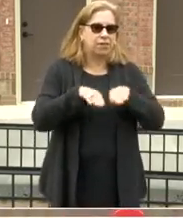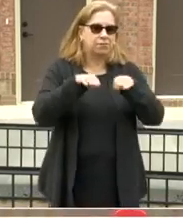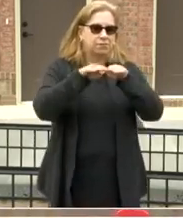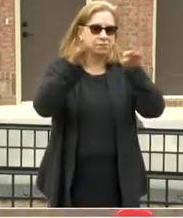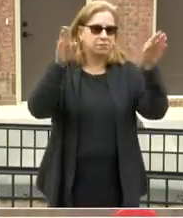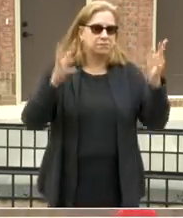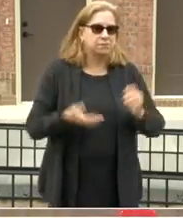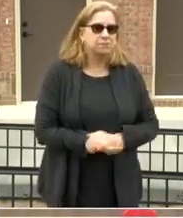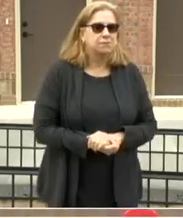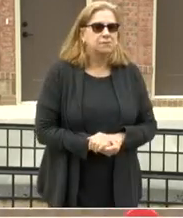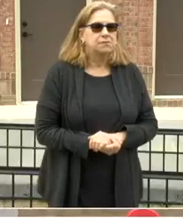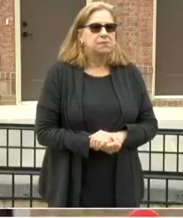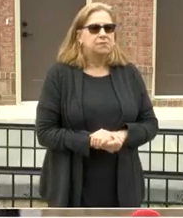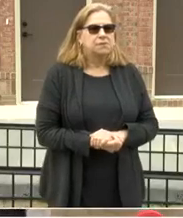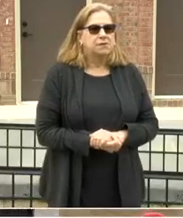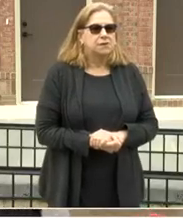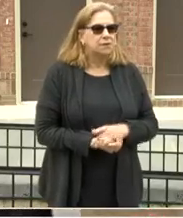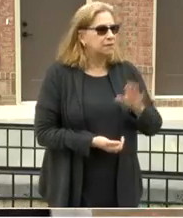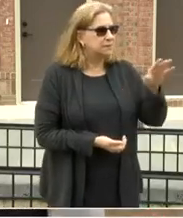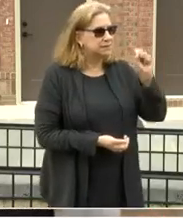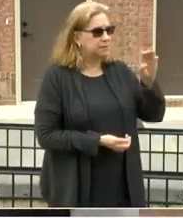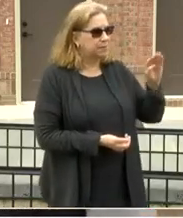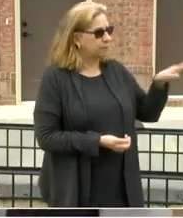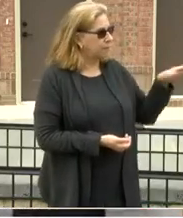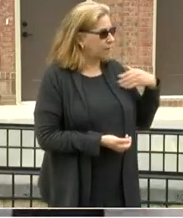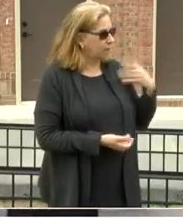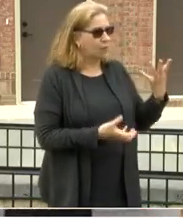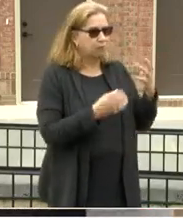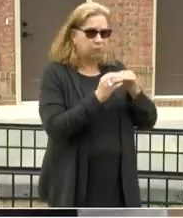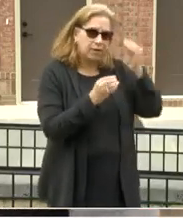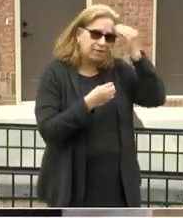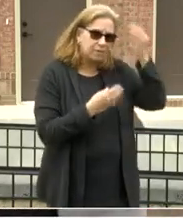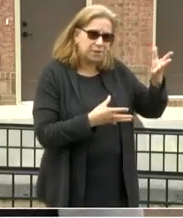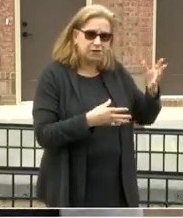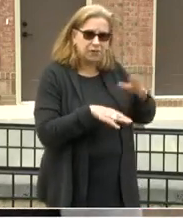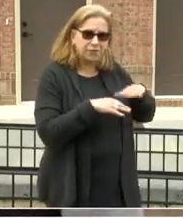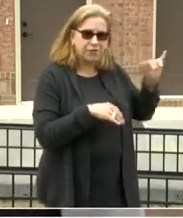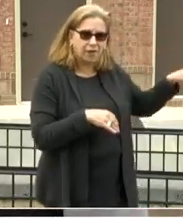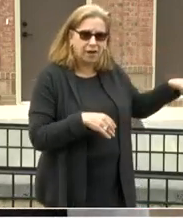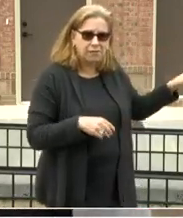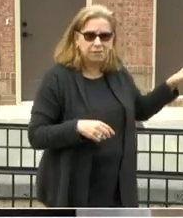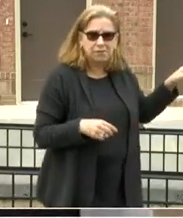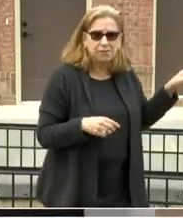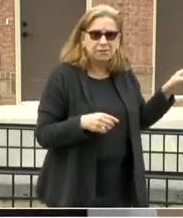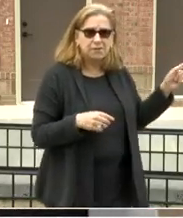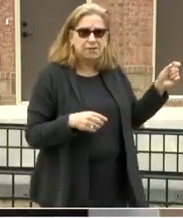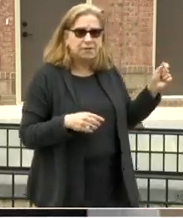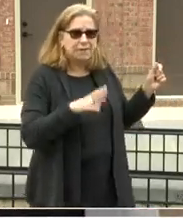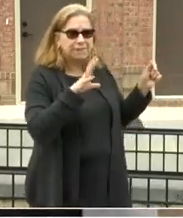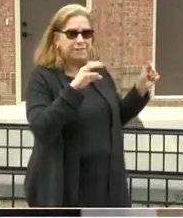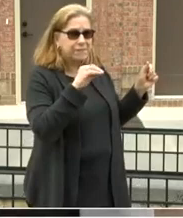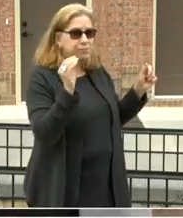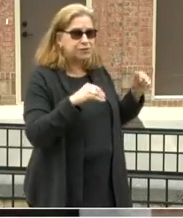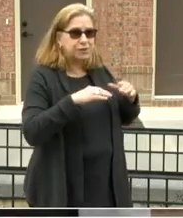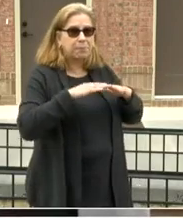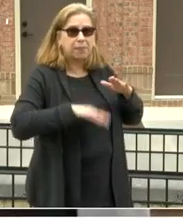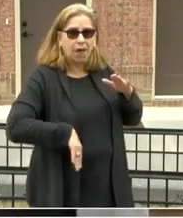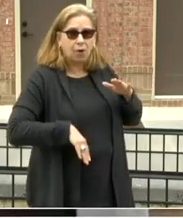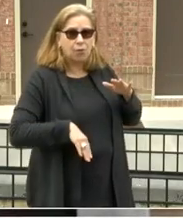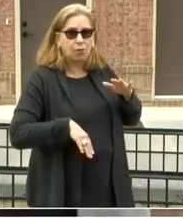So Sam, I'll get you some more information, but as was talked about earlier, it's 50% below or 50% and below